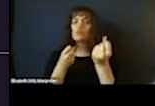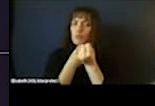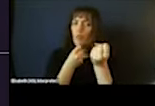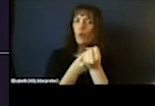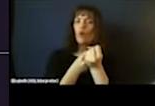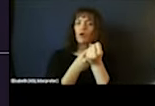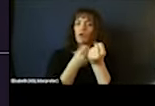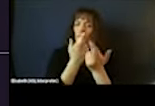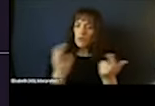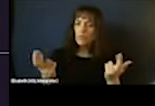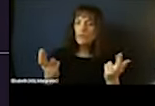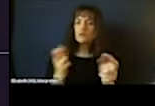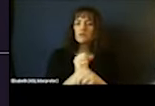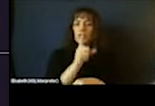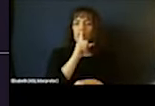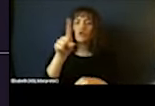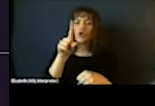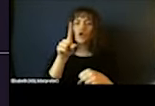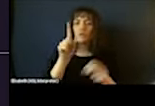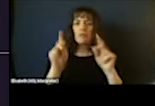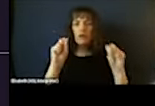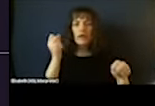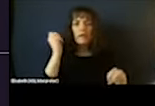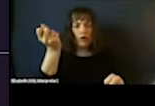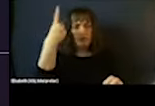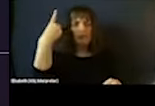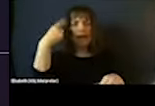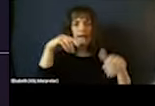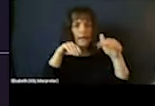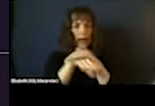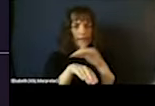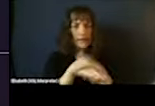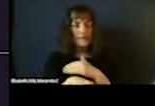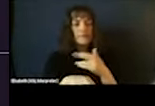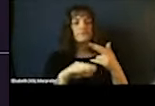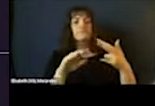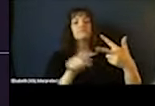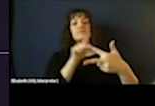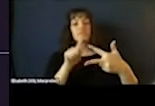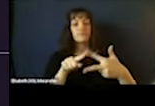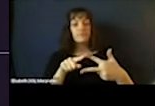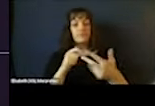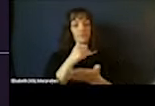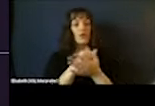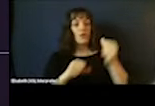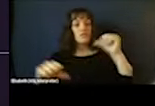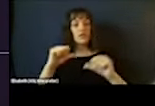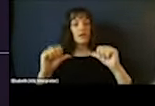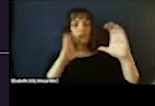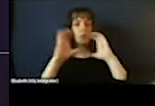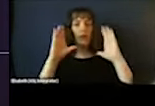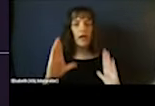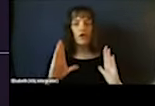the people that we want to use them. We also want to help science communicators everywhere learn how they